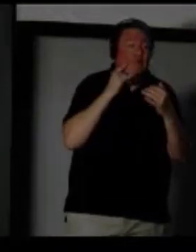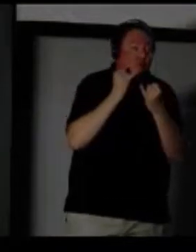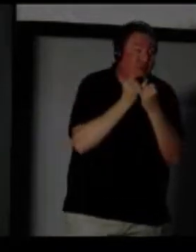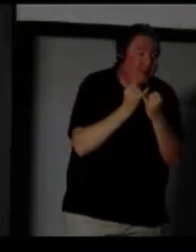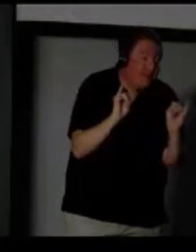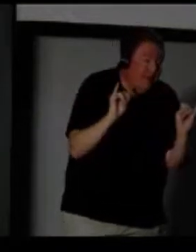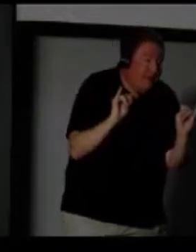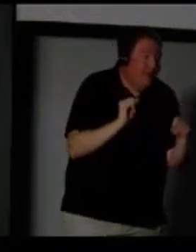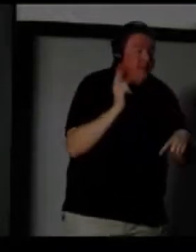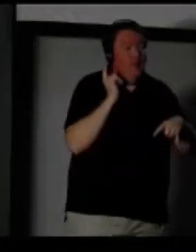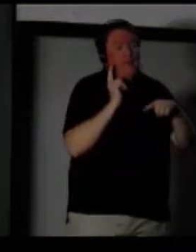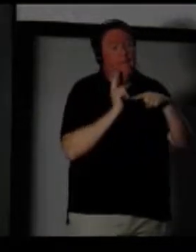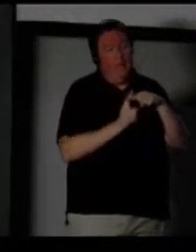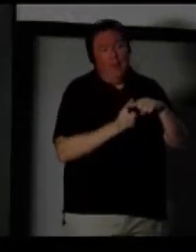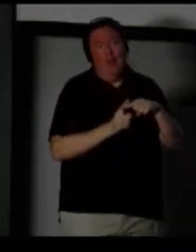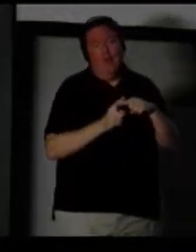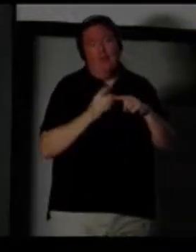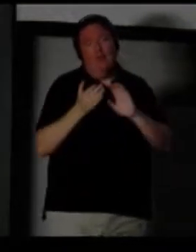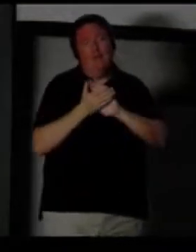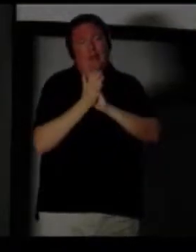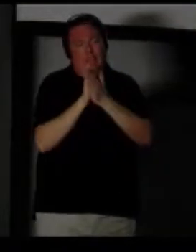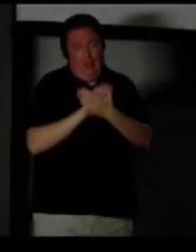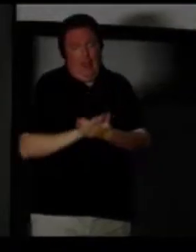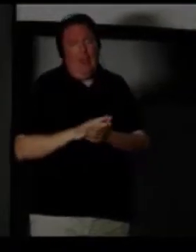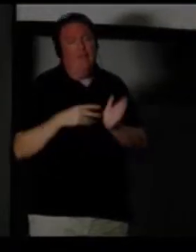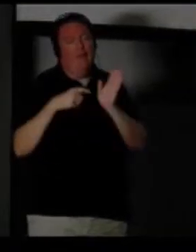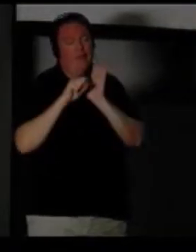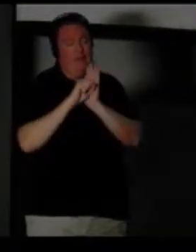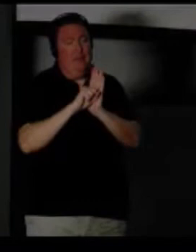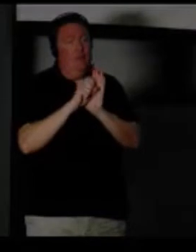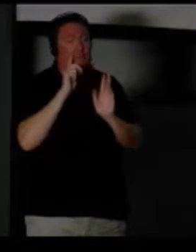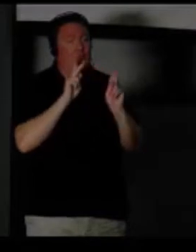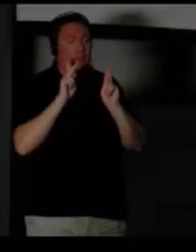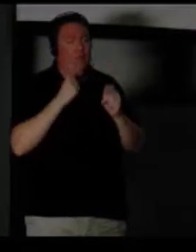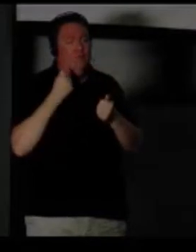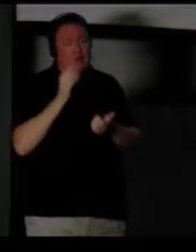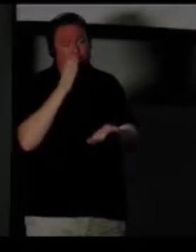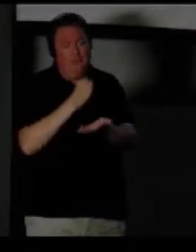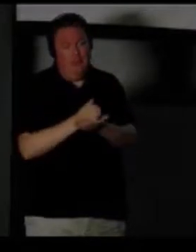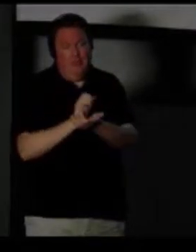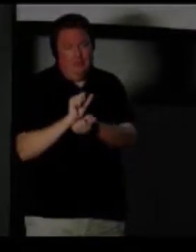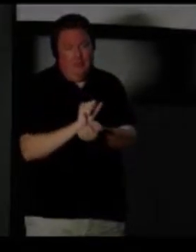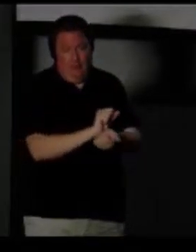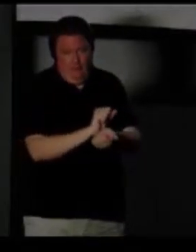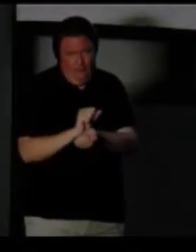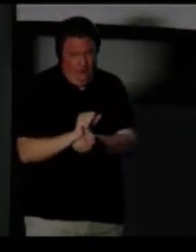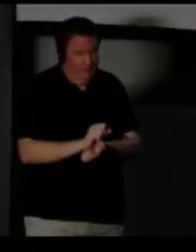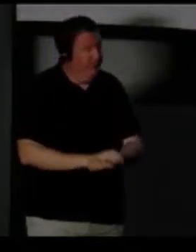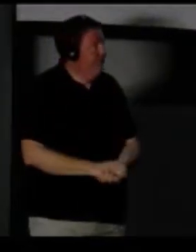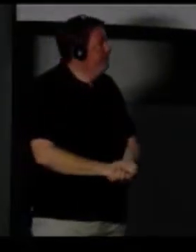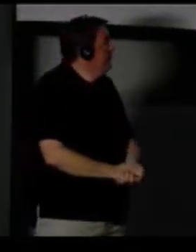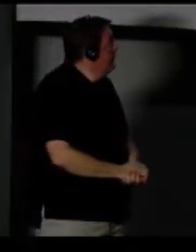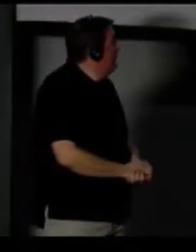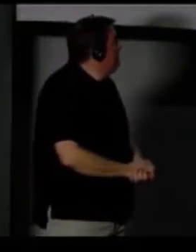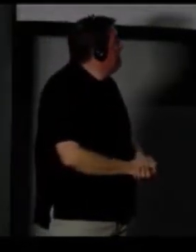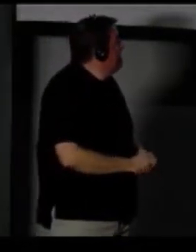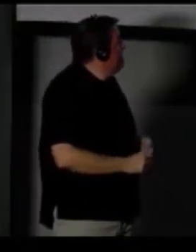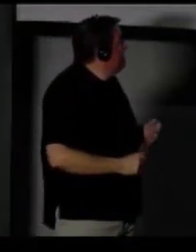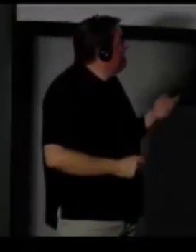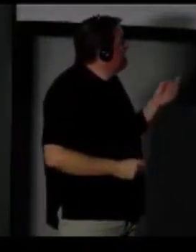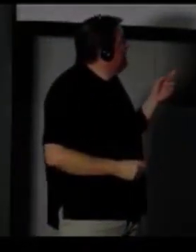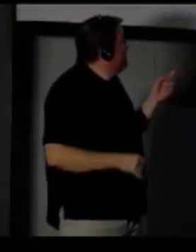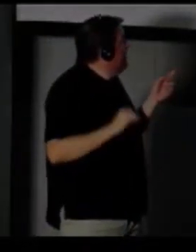symbol for abolitionists. And it earned Powers an international reputation and made him